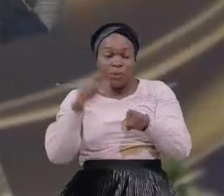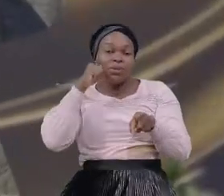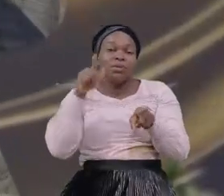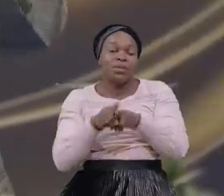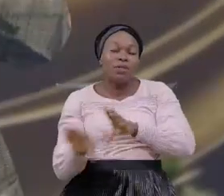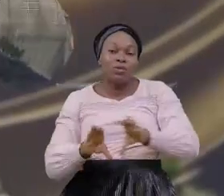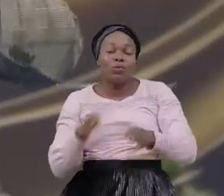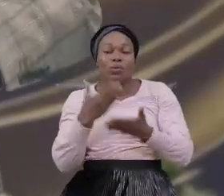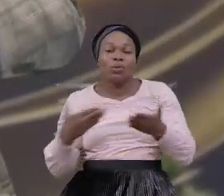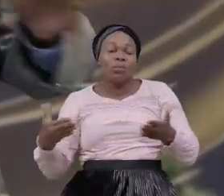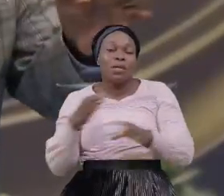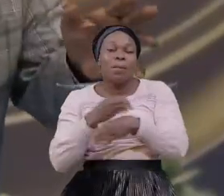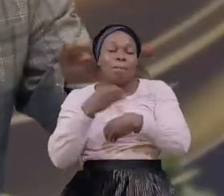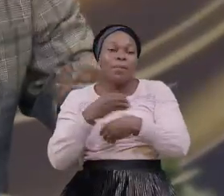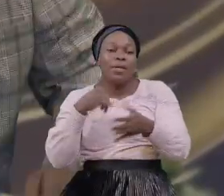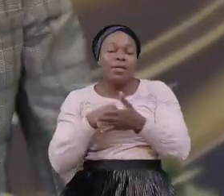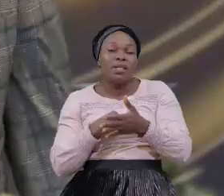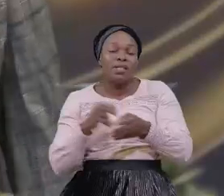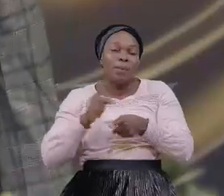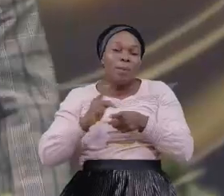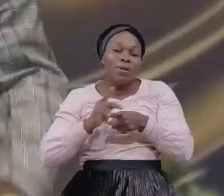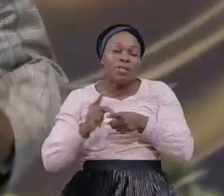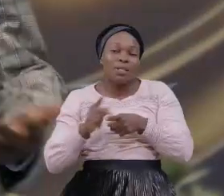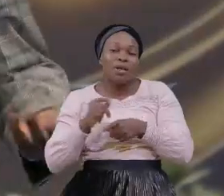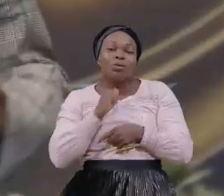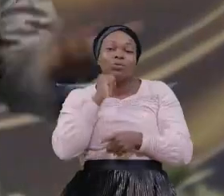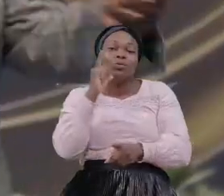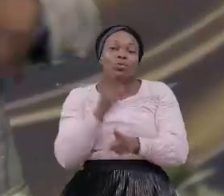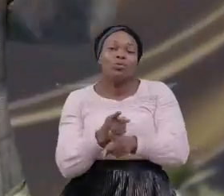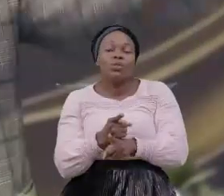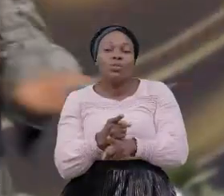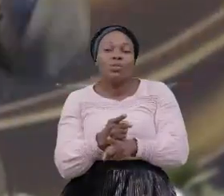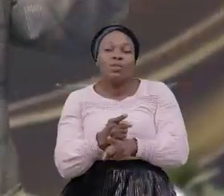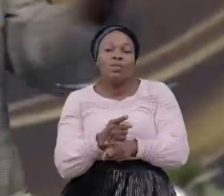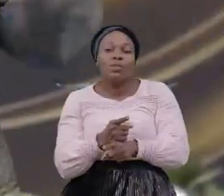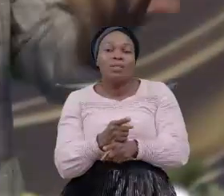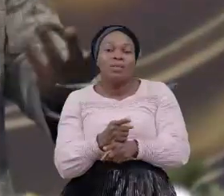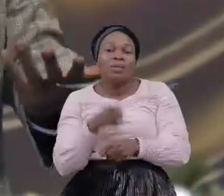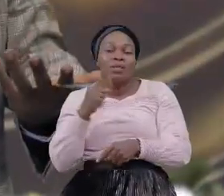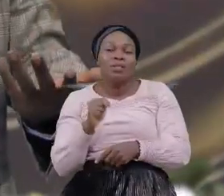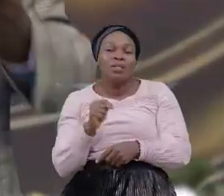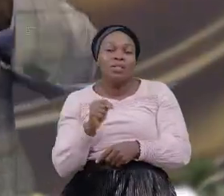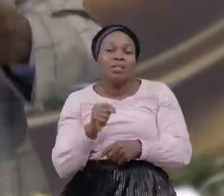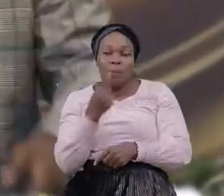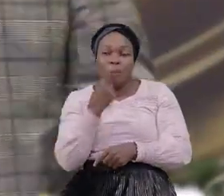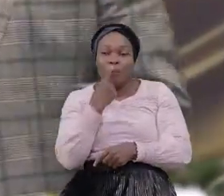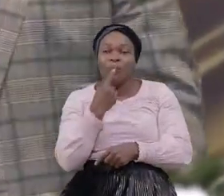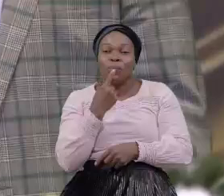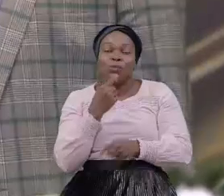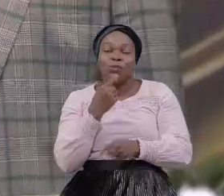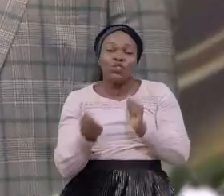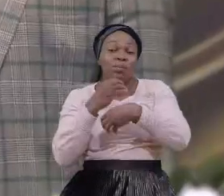it practical, not just a theoretical change maker. Look at something, all the things around you.